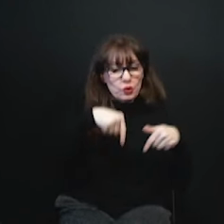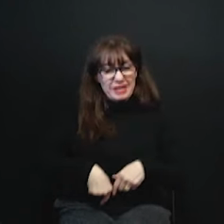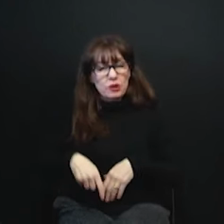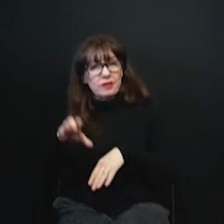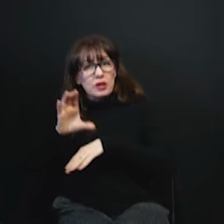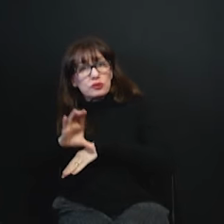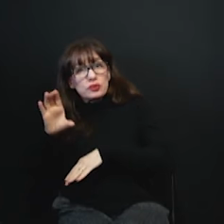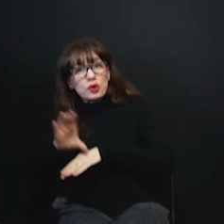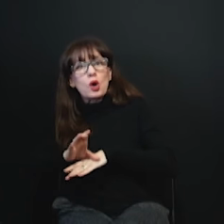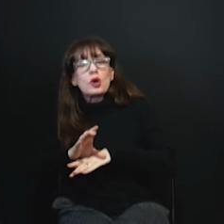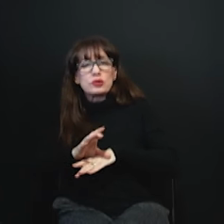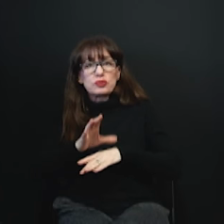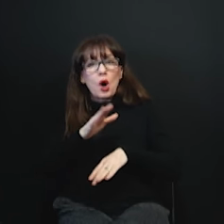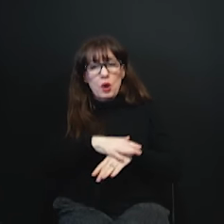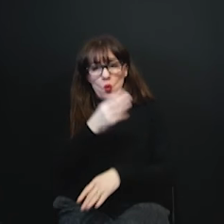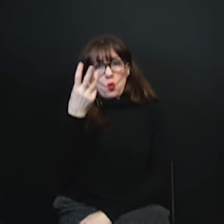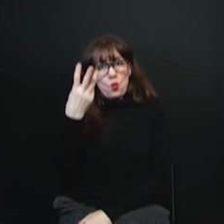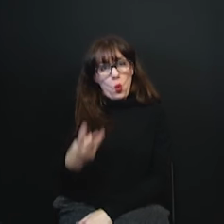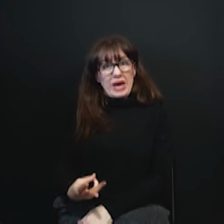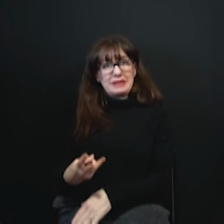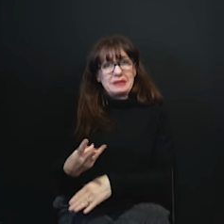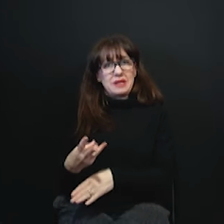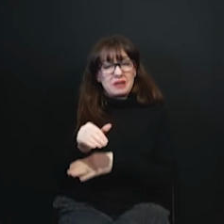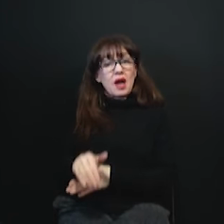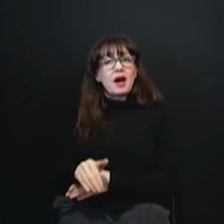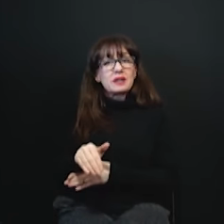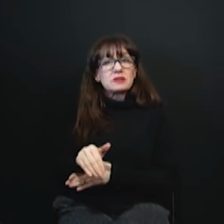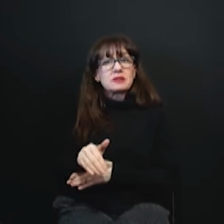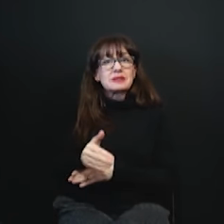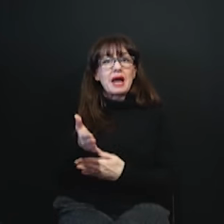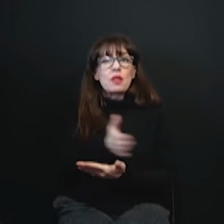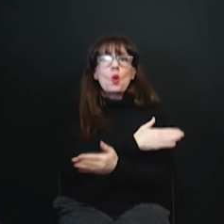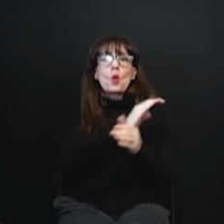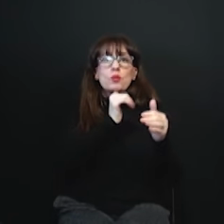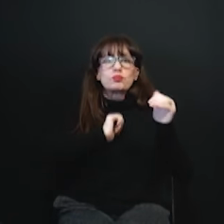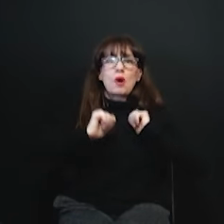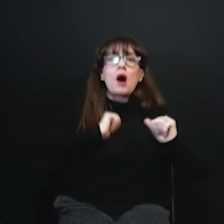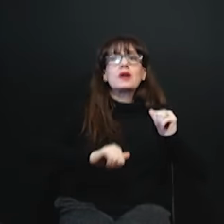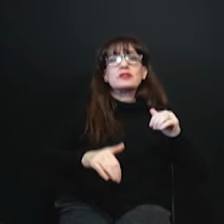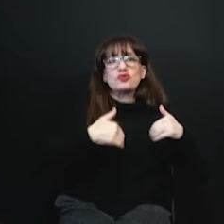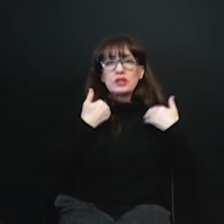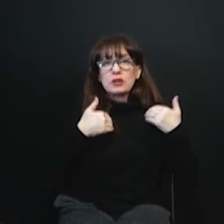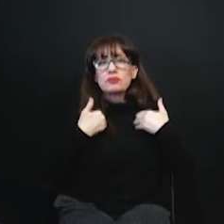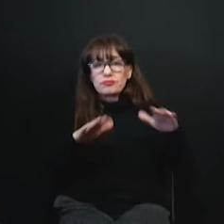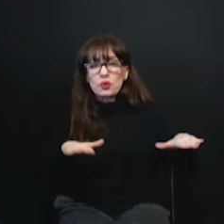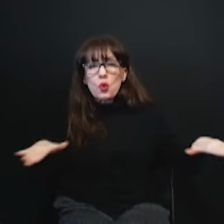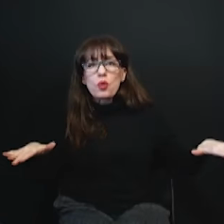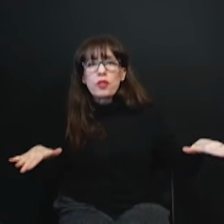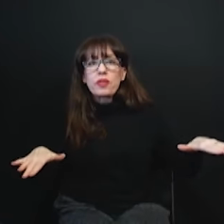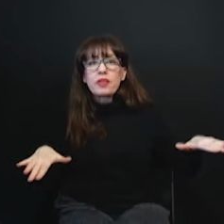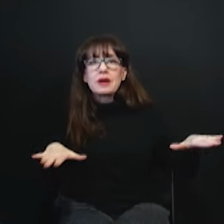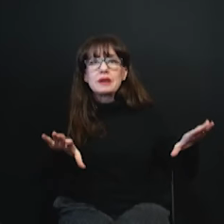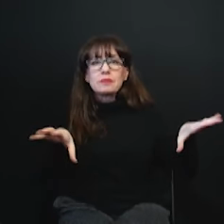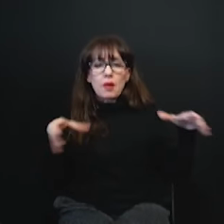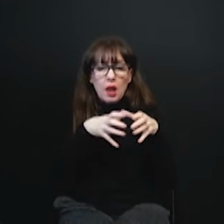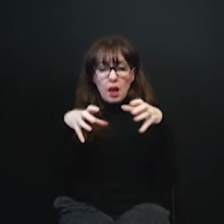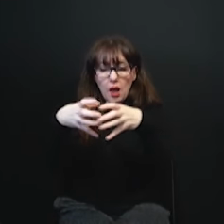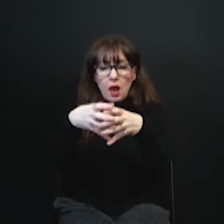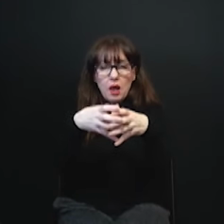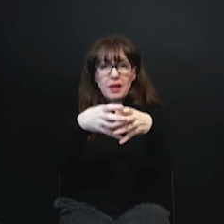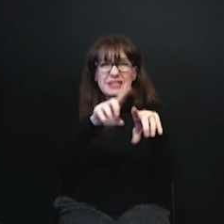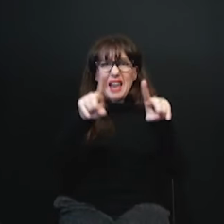campus, especially on Wednesday night when we have choir rehearsal happening and children's and youth ministry is happening then, and so many different things.